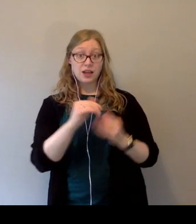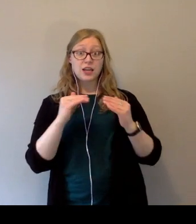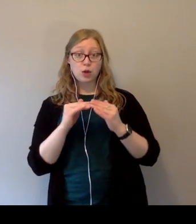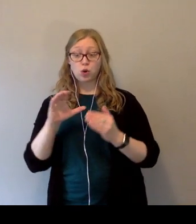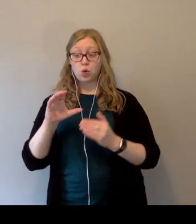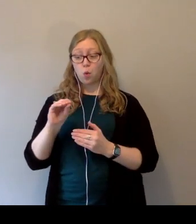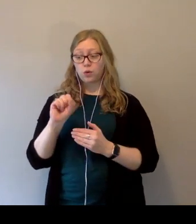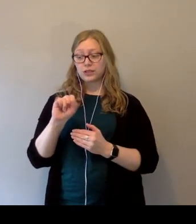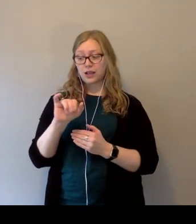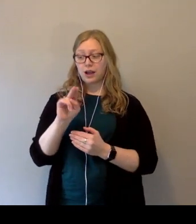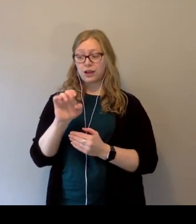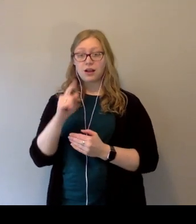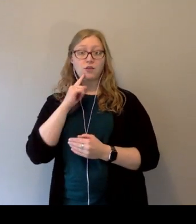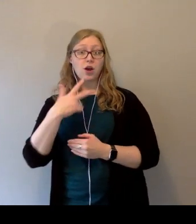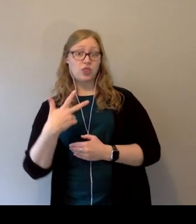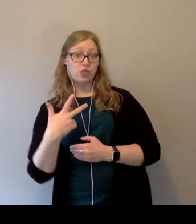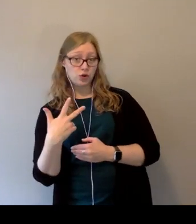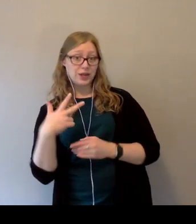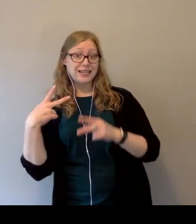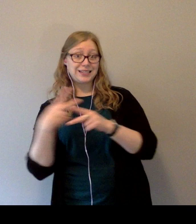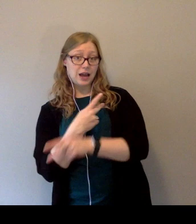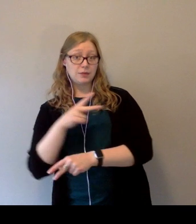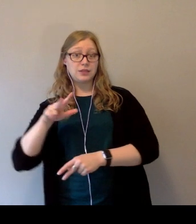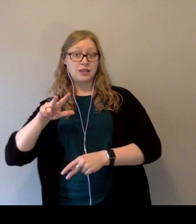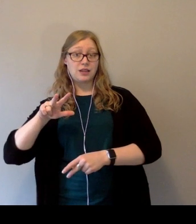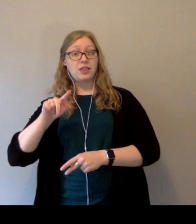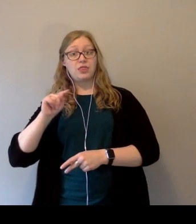20. So these two angles are